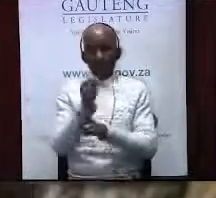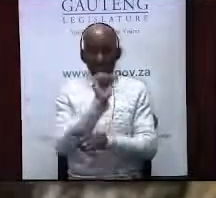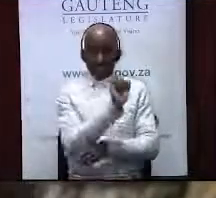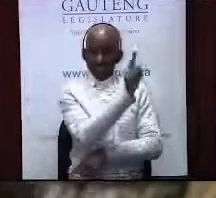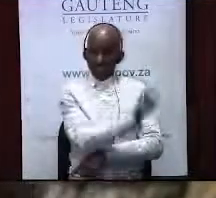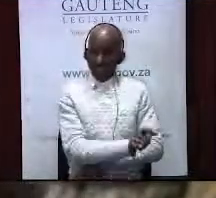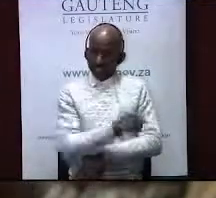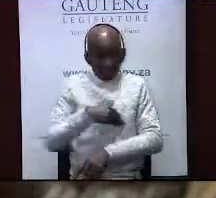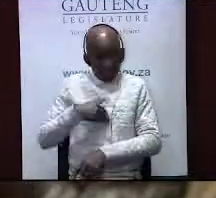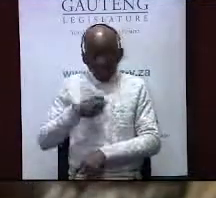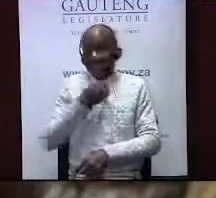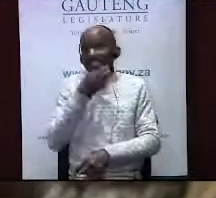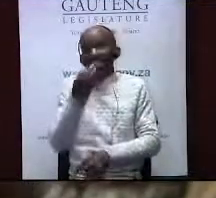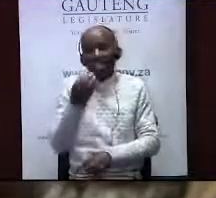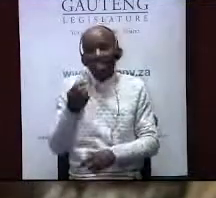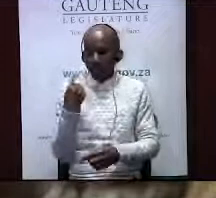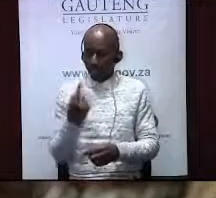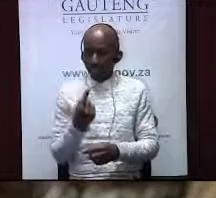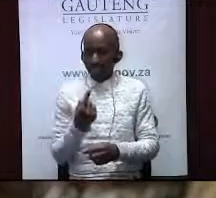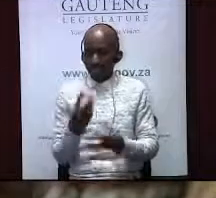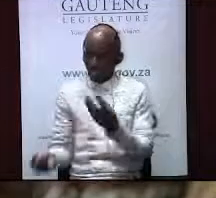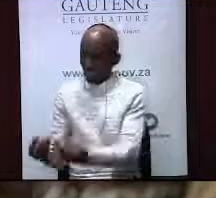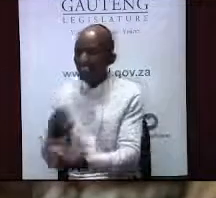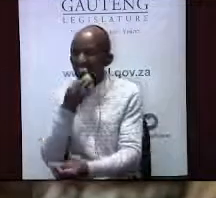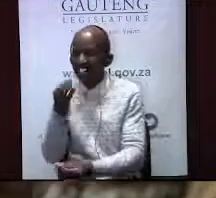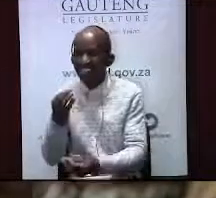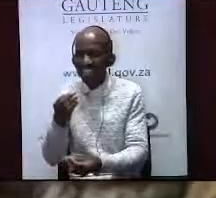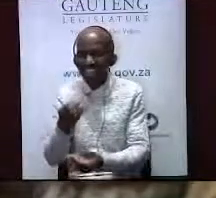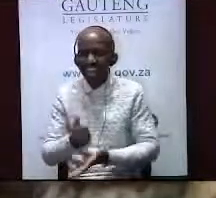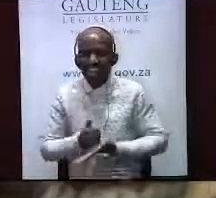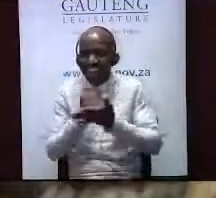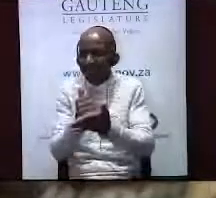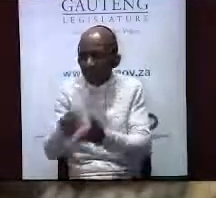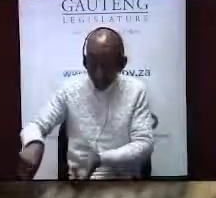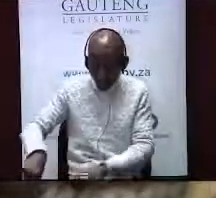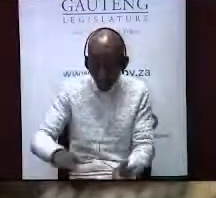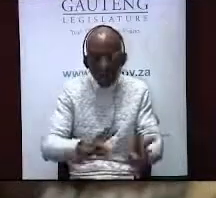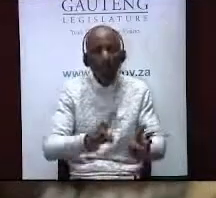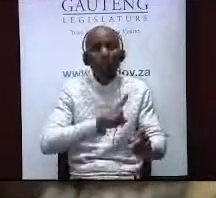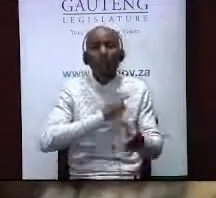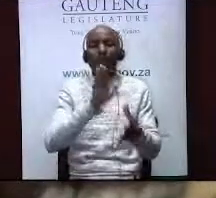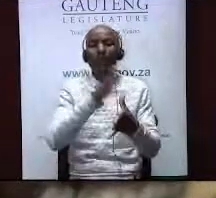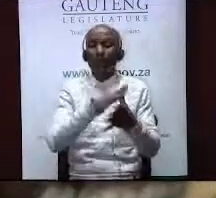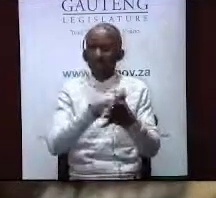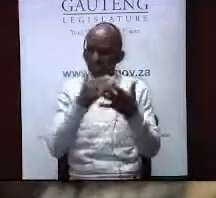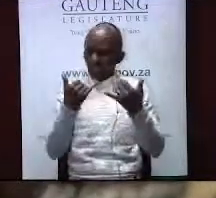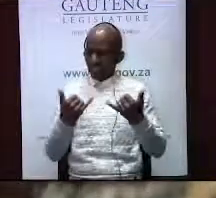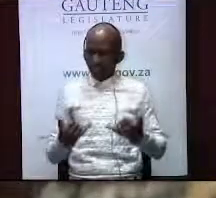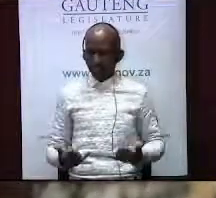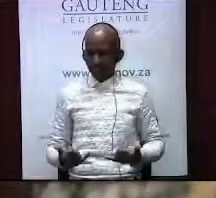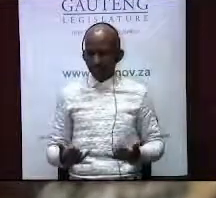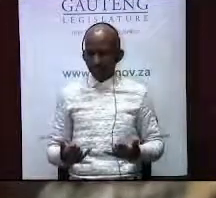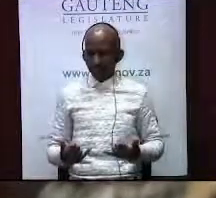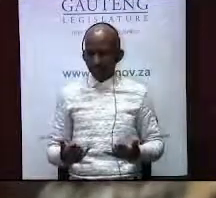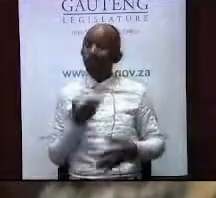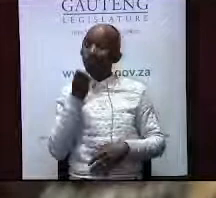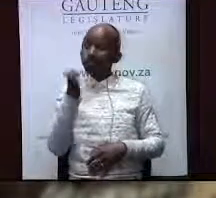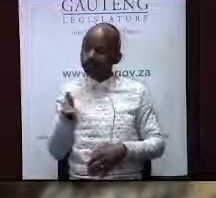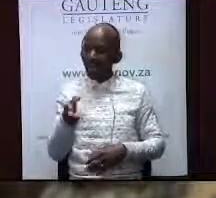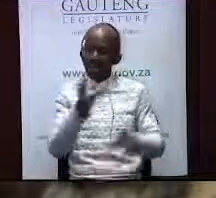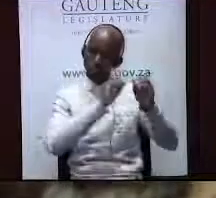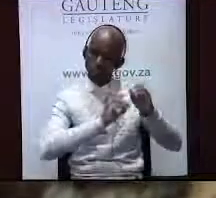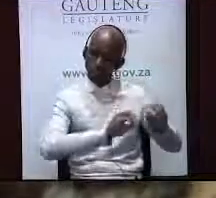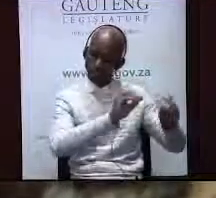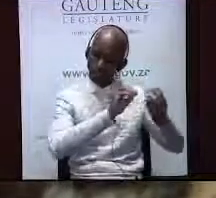gagwe. I cannot say that to my kids gore ke le godisitse ka tsela e right, because I was there. I told